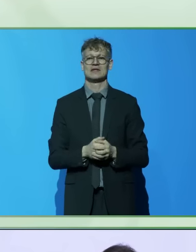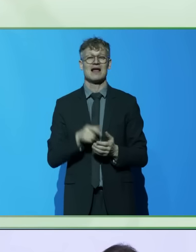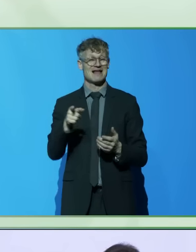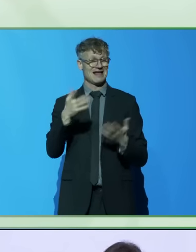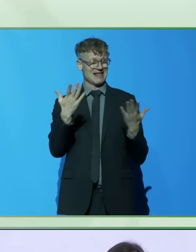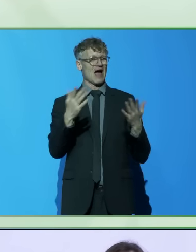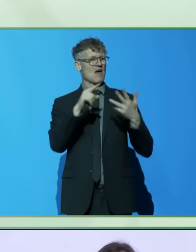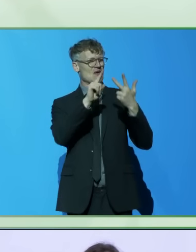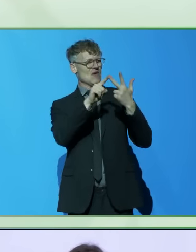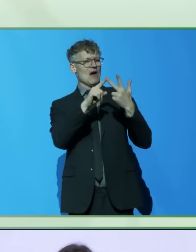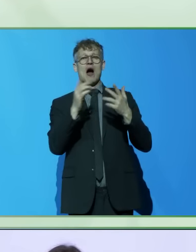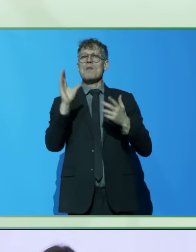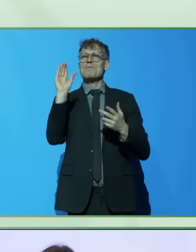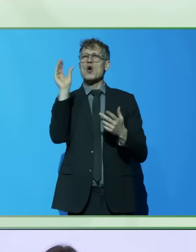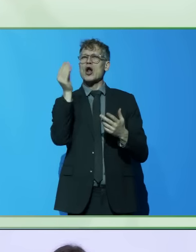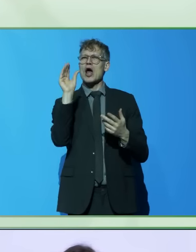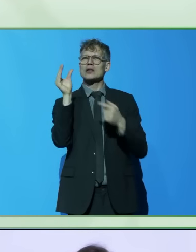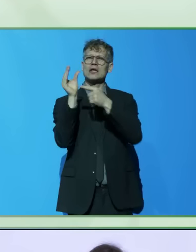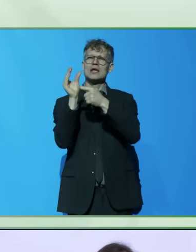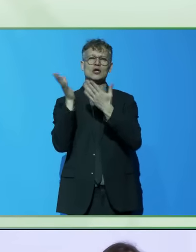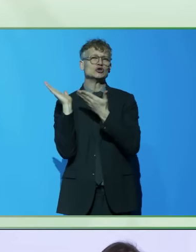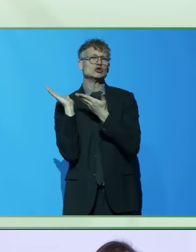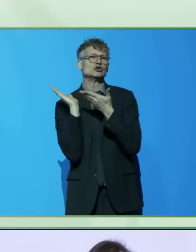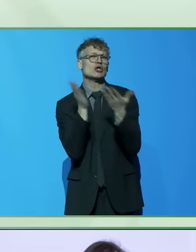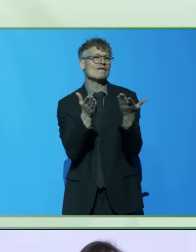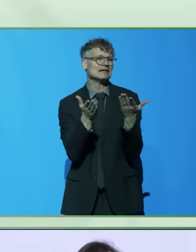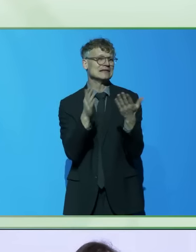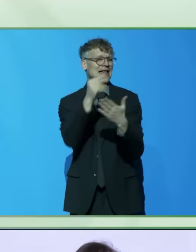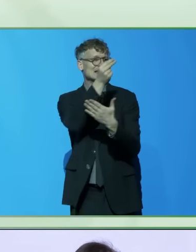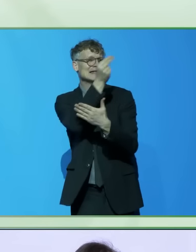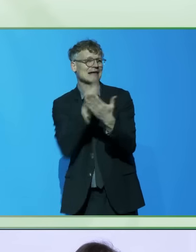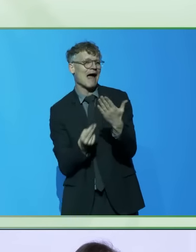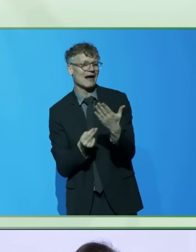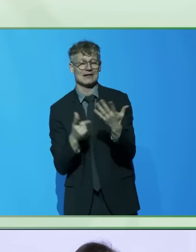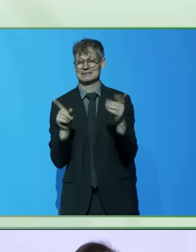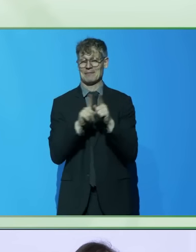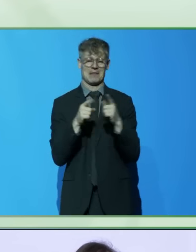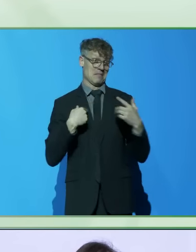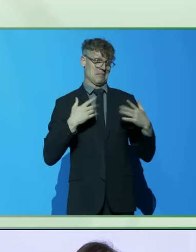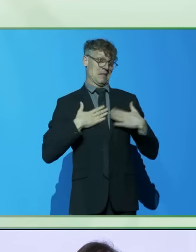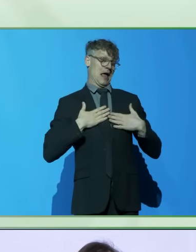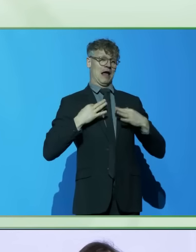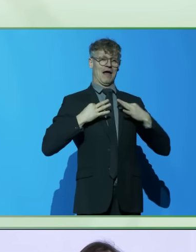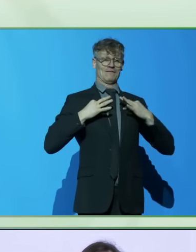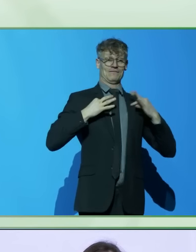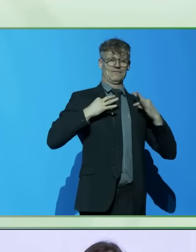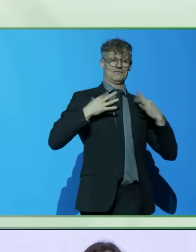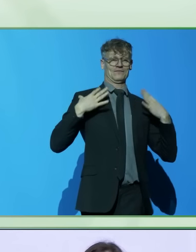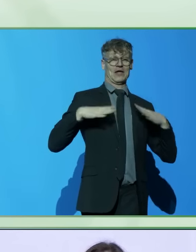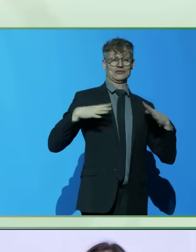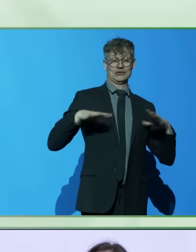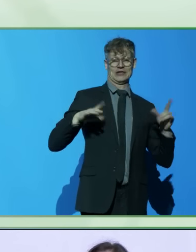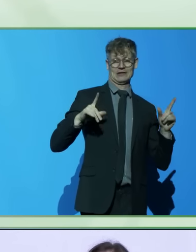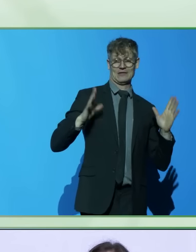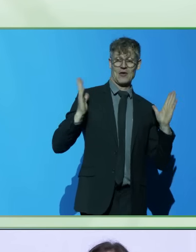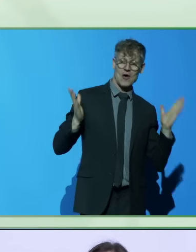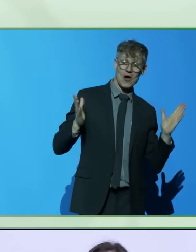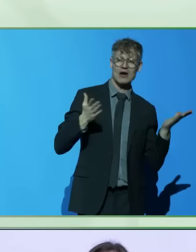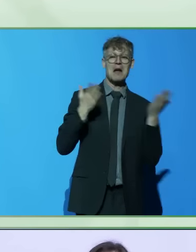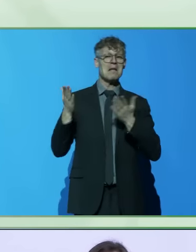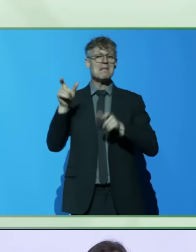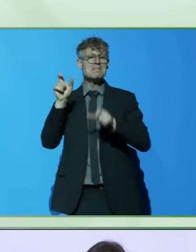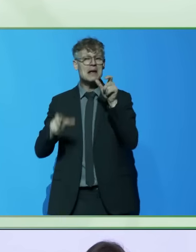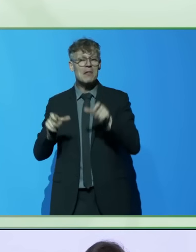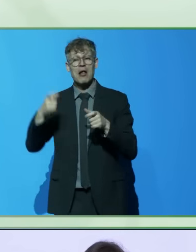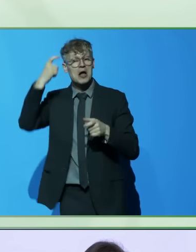that later, or whether it's thinking about how do we design bank statements for people with intellectual disabilities and neurodivergent, so that not only can they engage with their bank